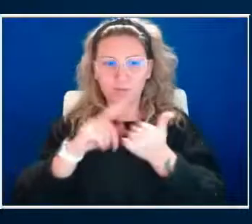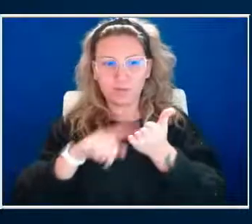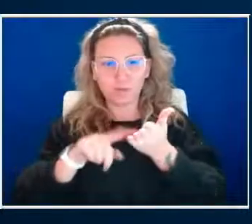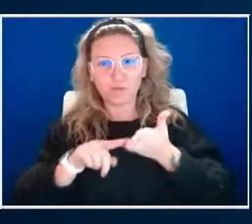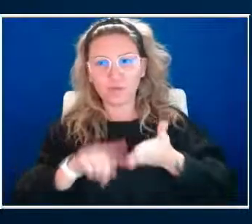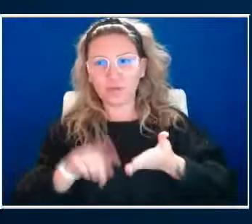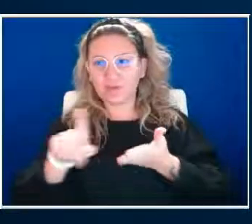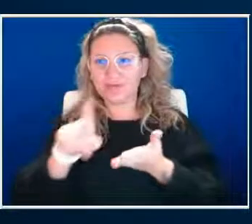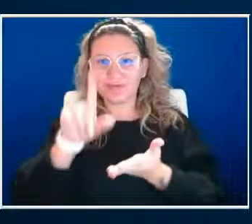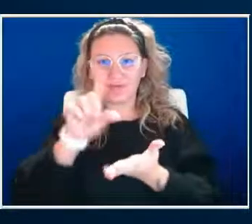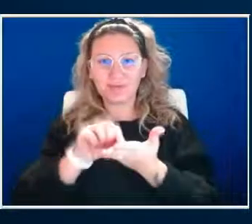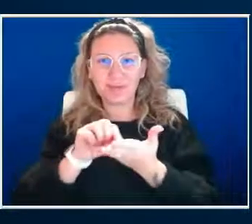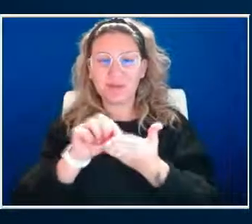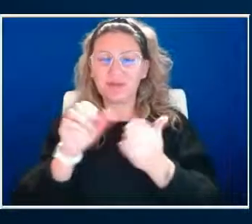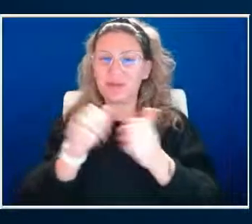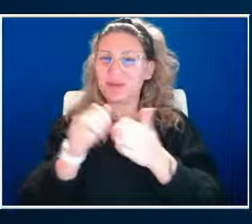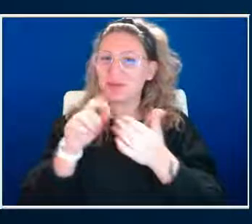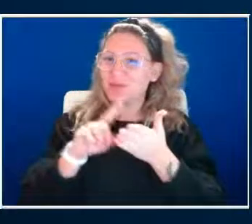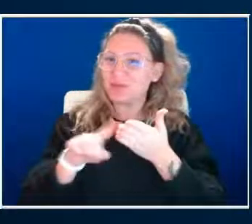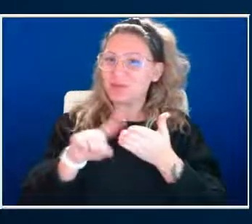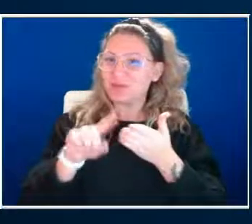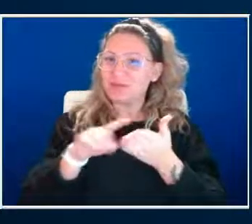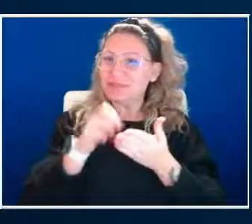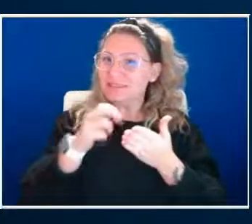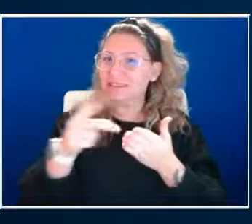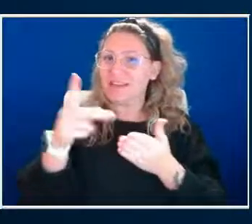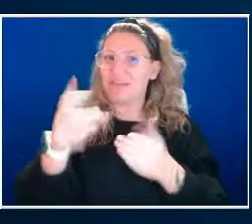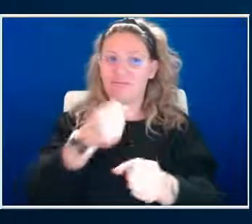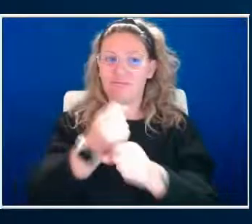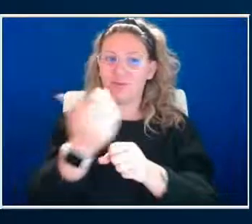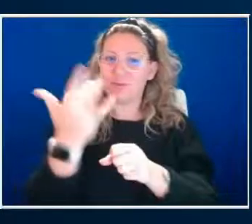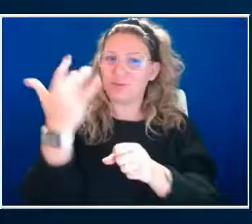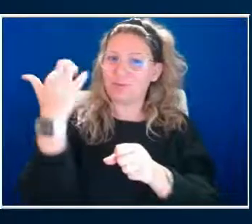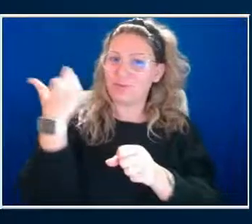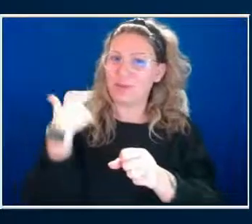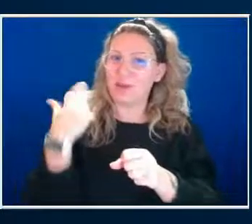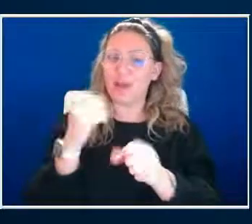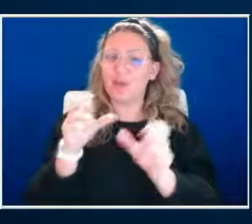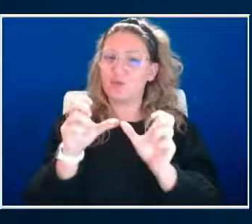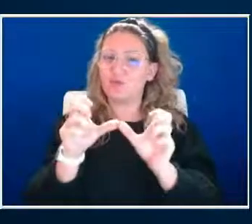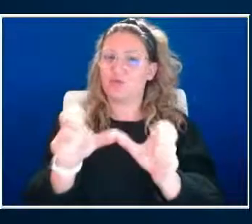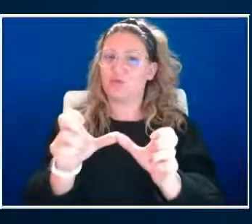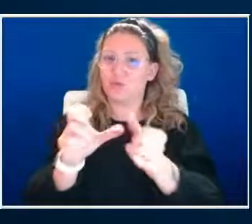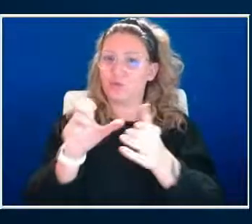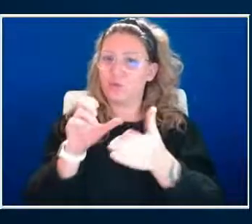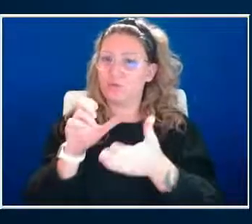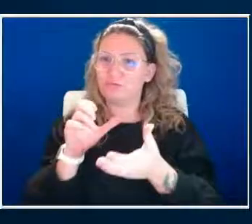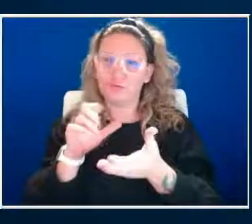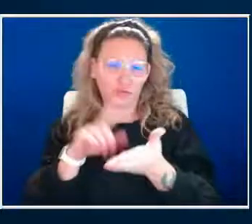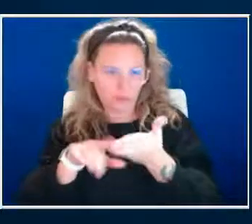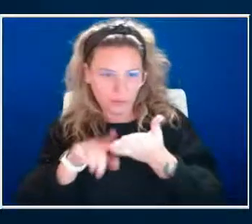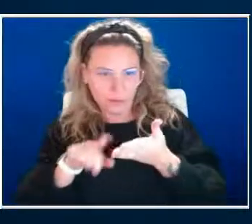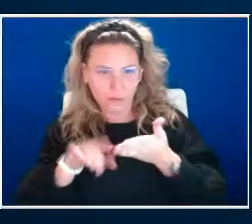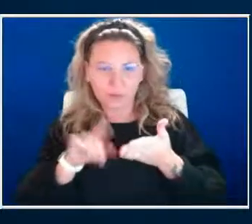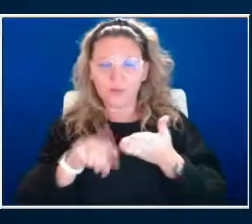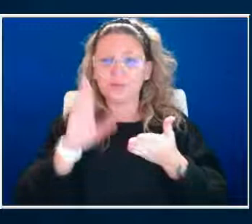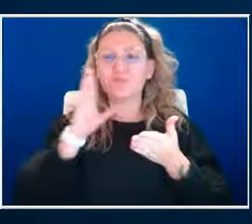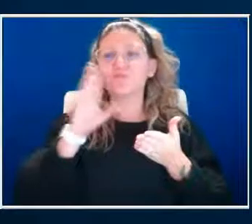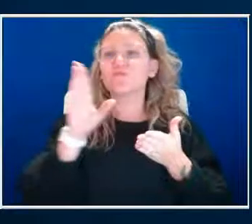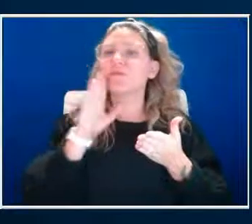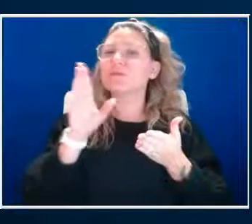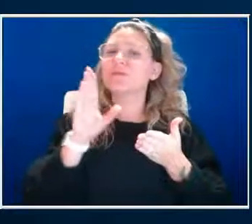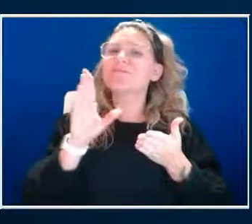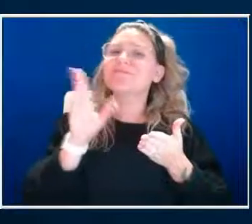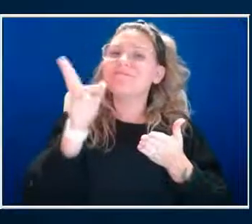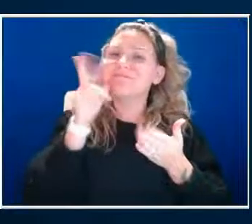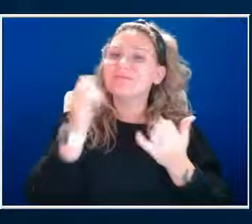published on research several years ago and has some ongoing research, which we are going to hear about this morning. Also with us is